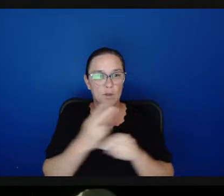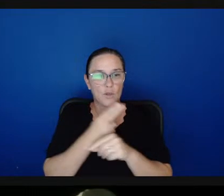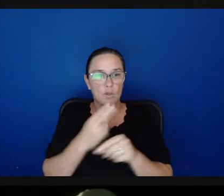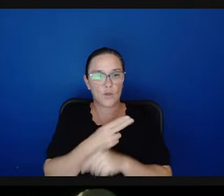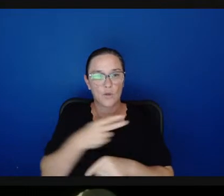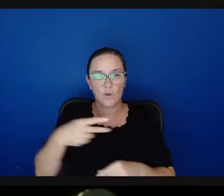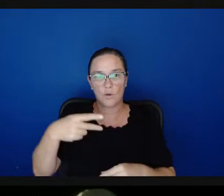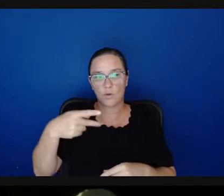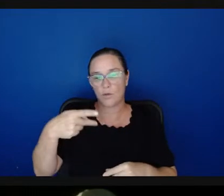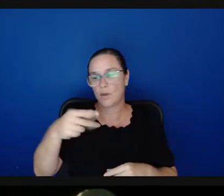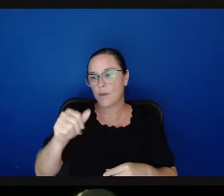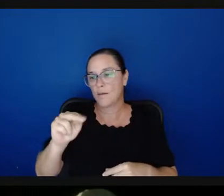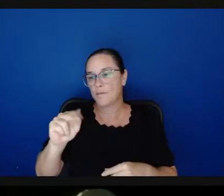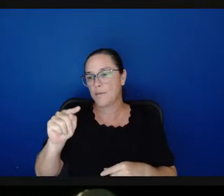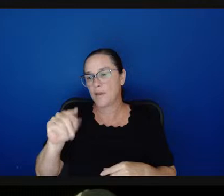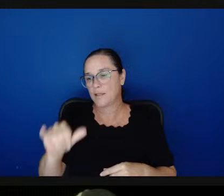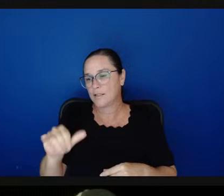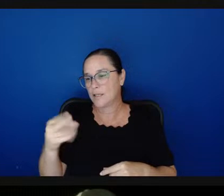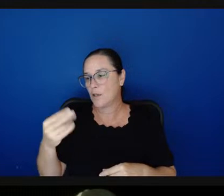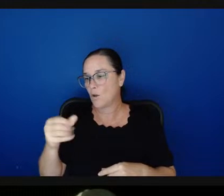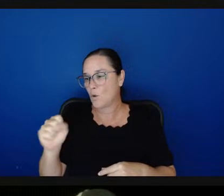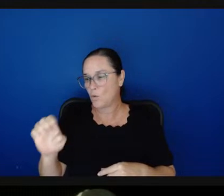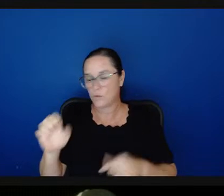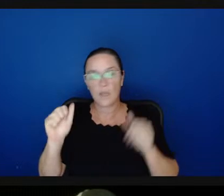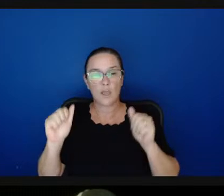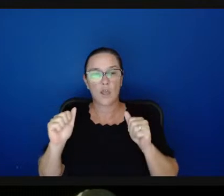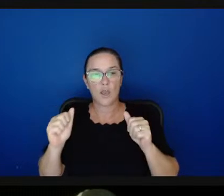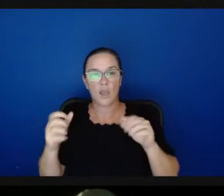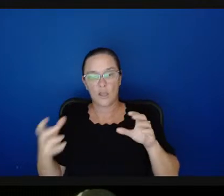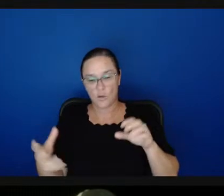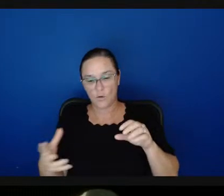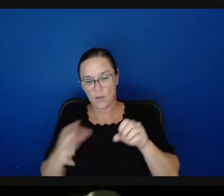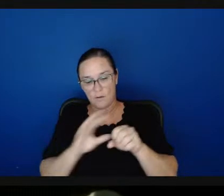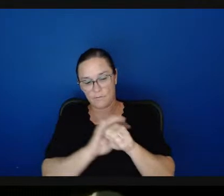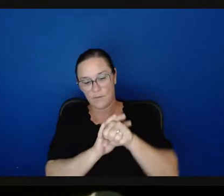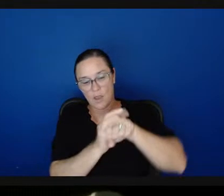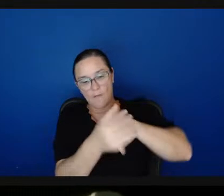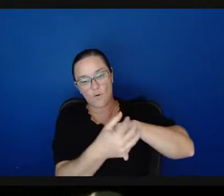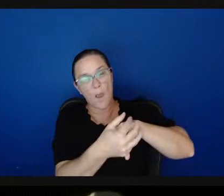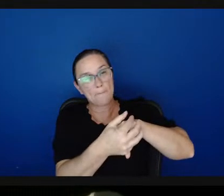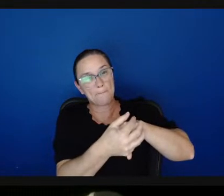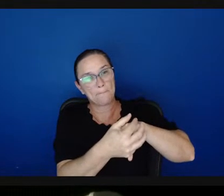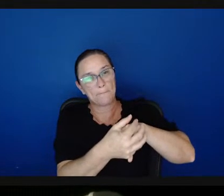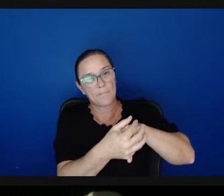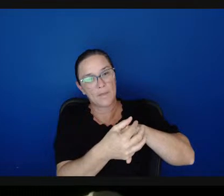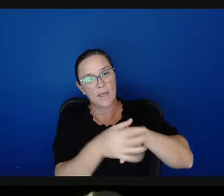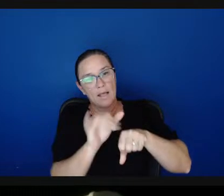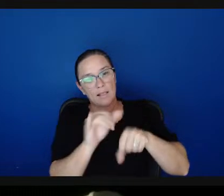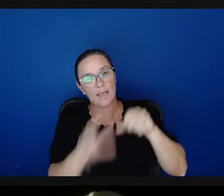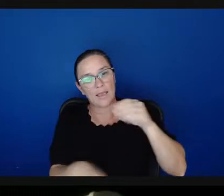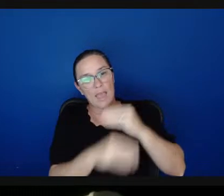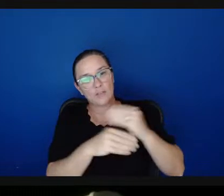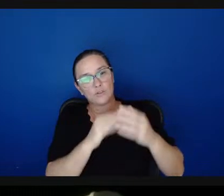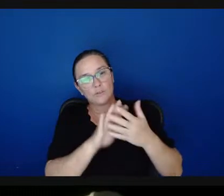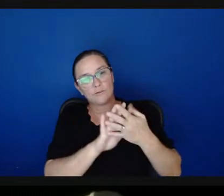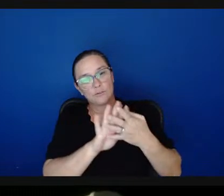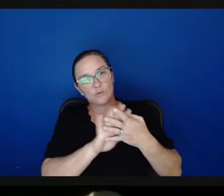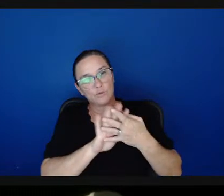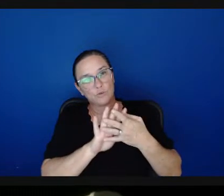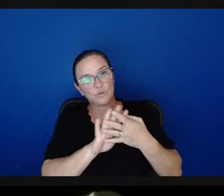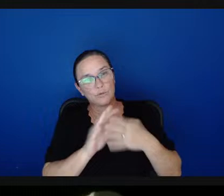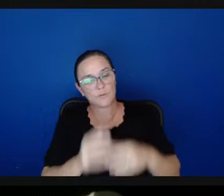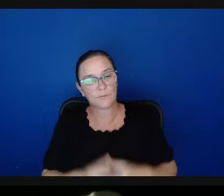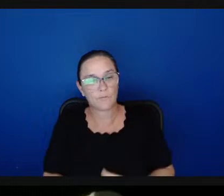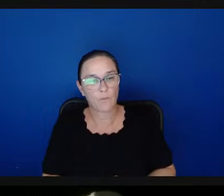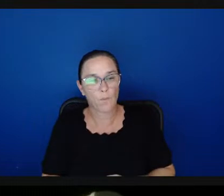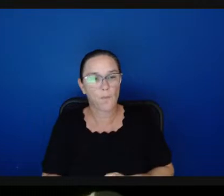it in between the downspout and the connector, right? If you're just worried about the glass itself, that's something you can collect,